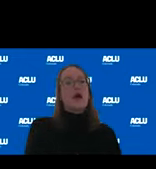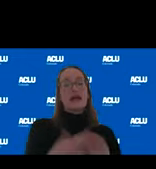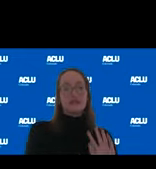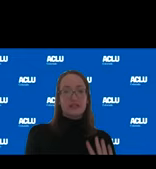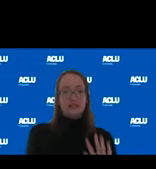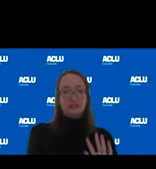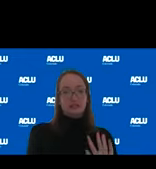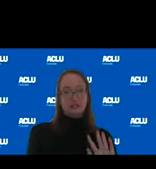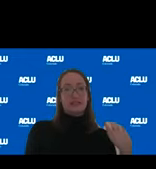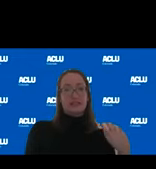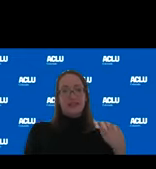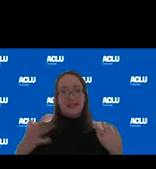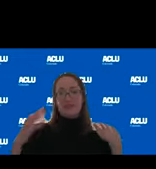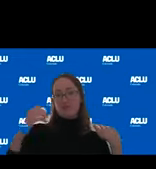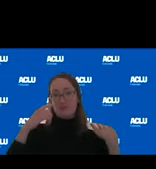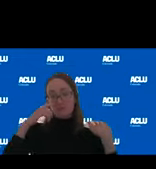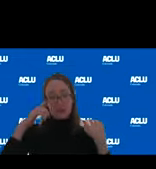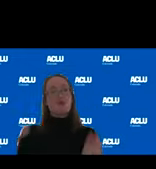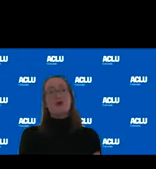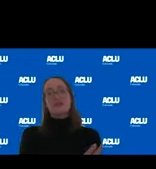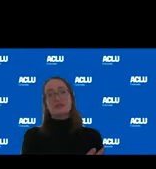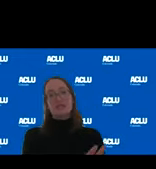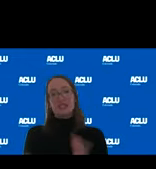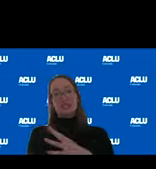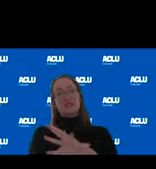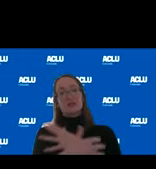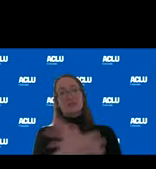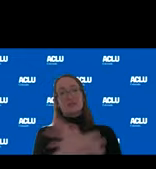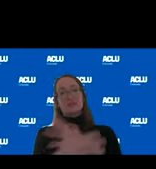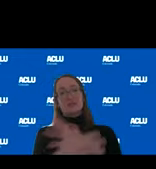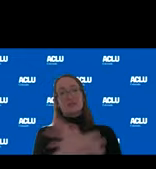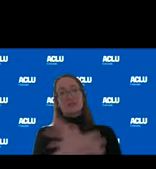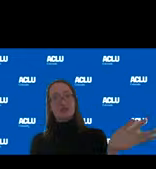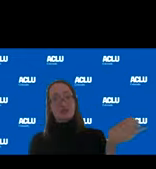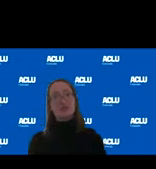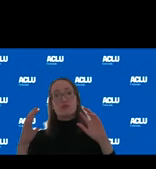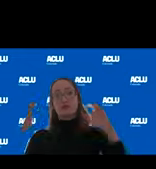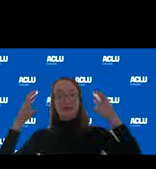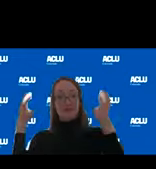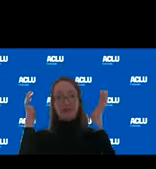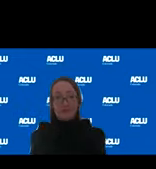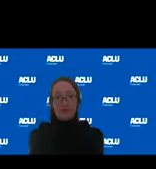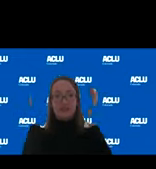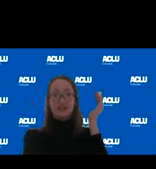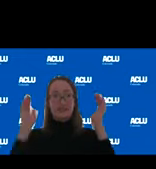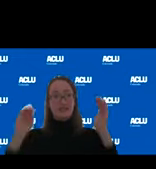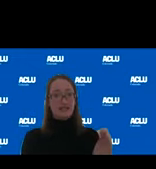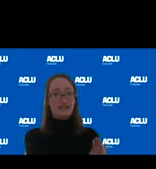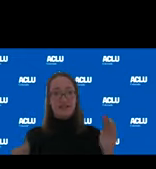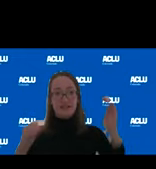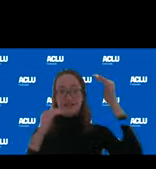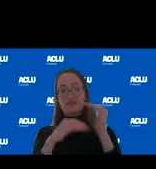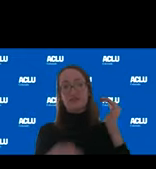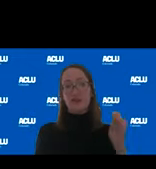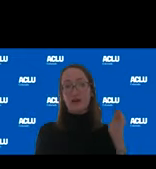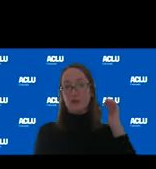Our advocacy goals, because the true goal of this presentation isn't just to broadcast information and for you all to keep that information nice,